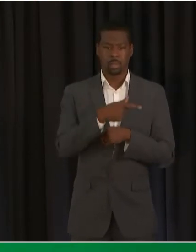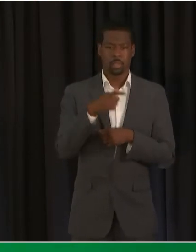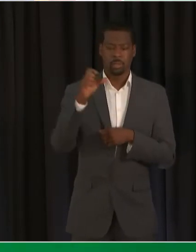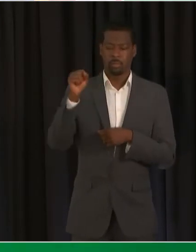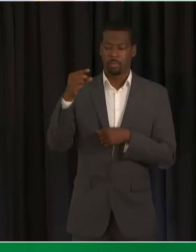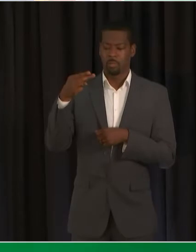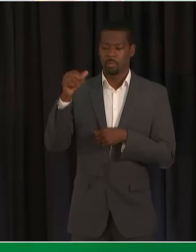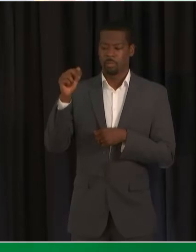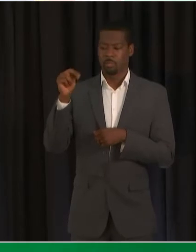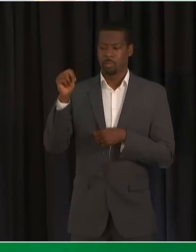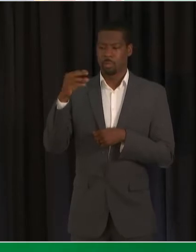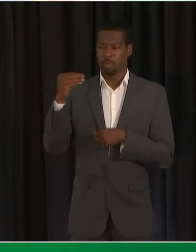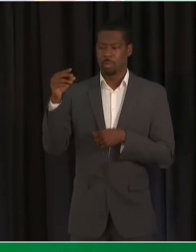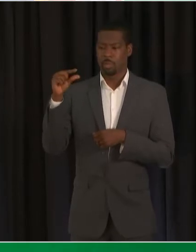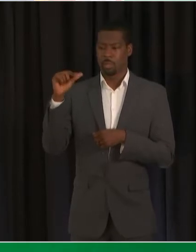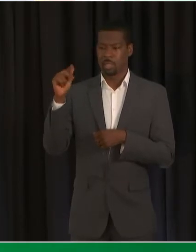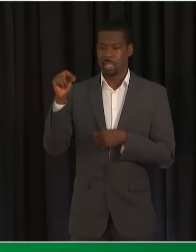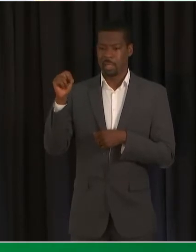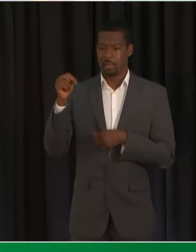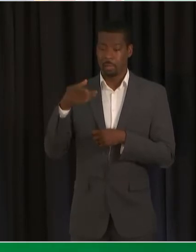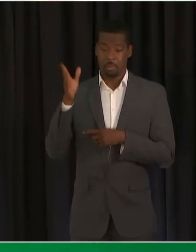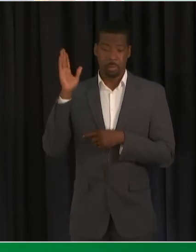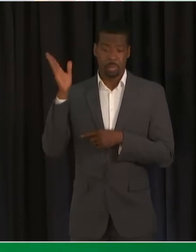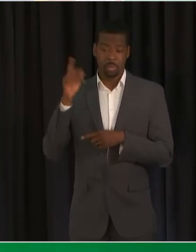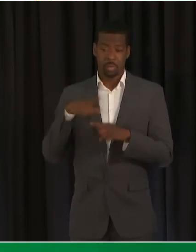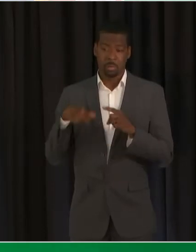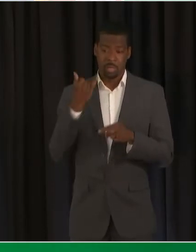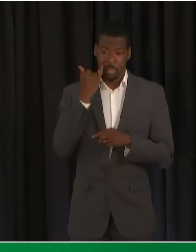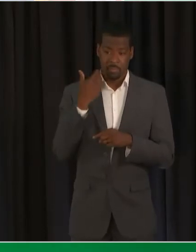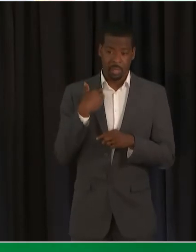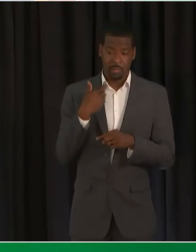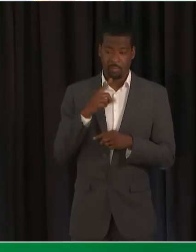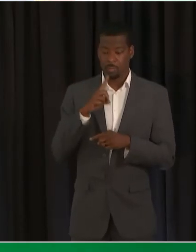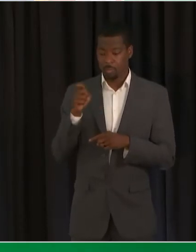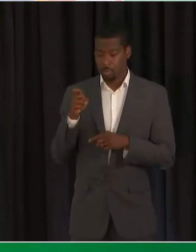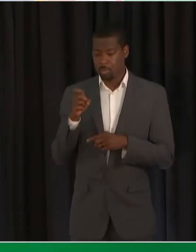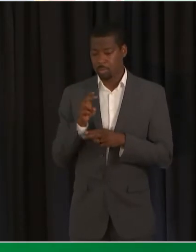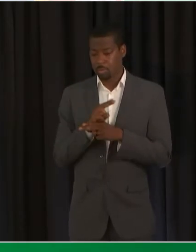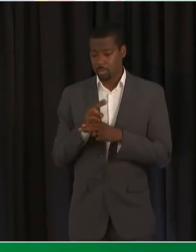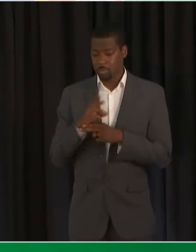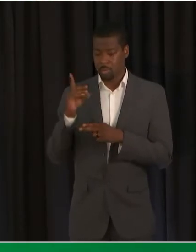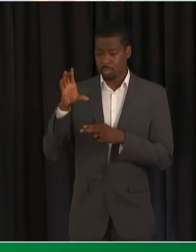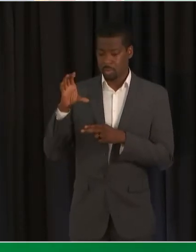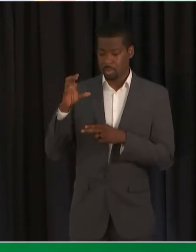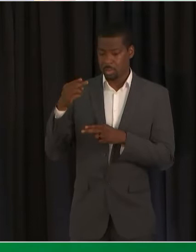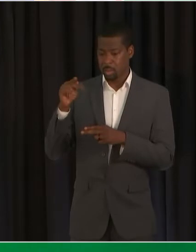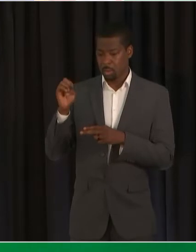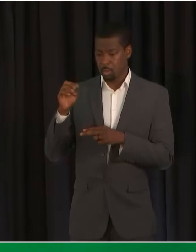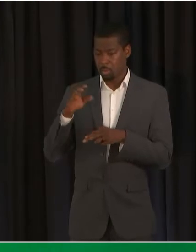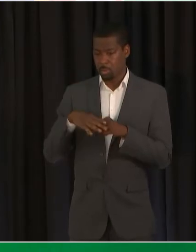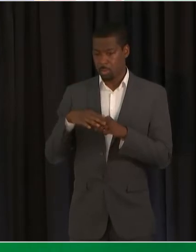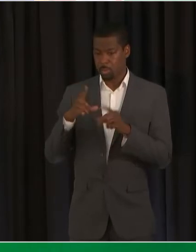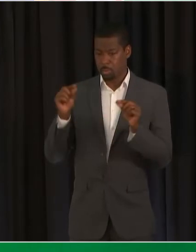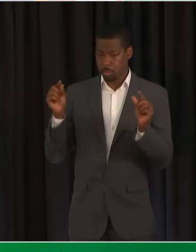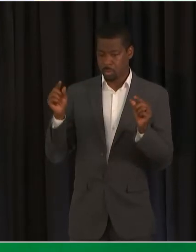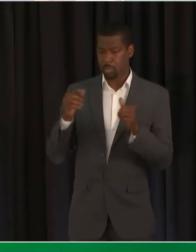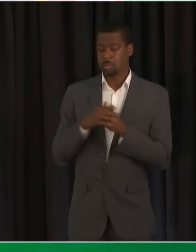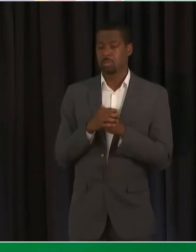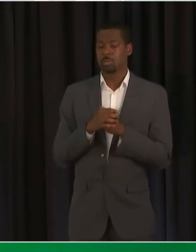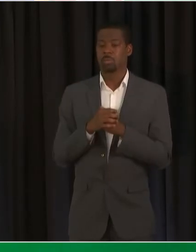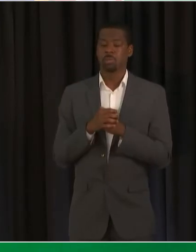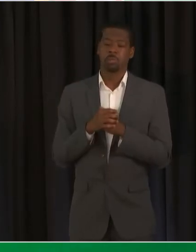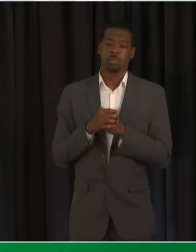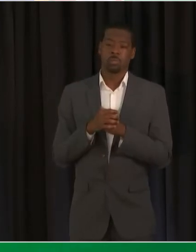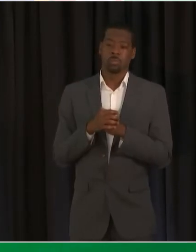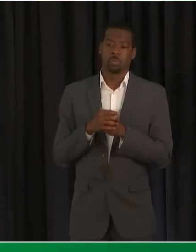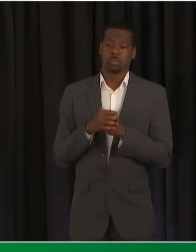Sean and Gavin present. But then if you do have questions, use the hashtag DCHope on Twitter or Facebook. Just